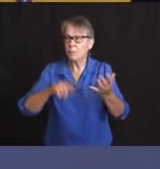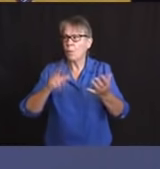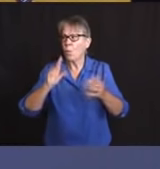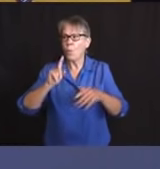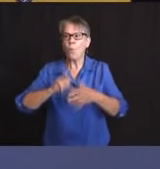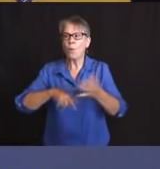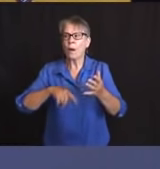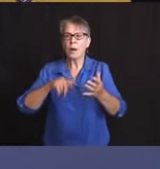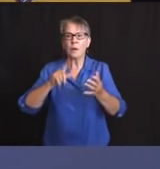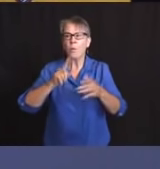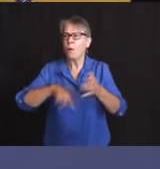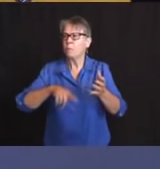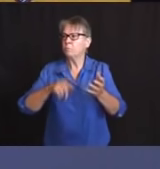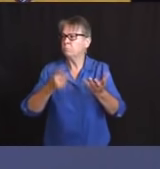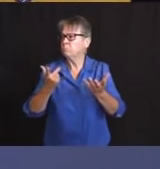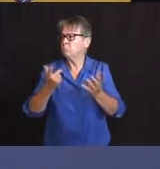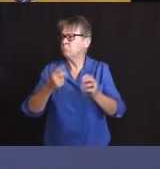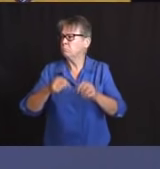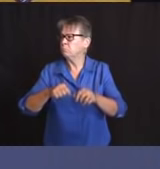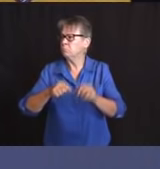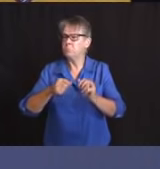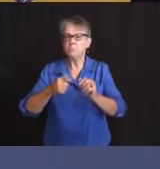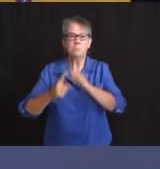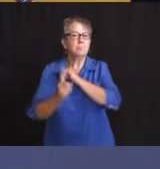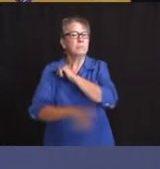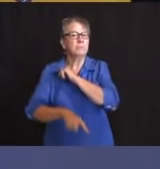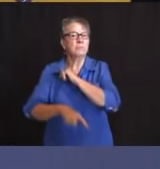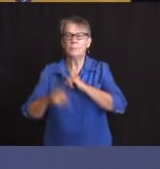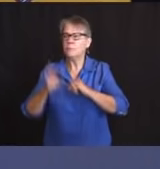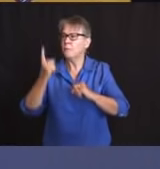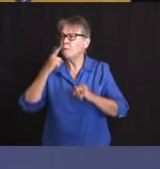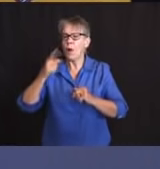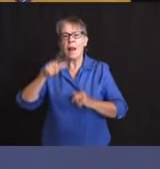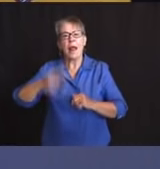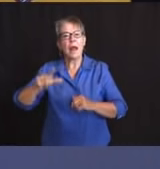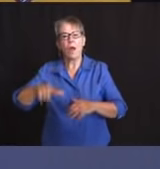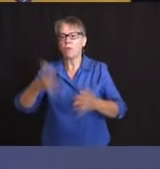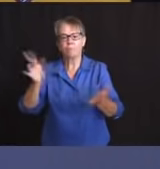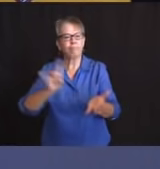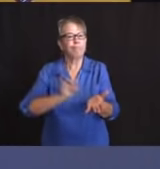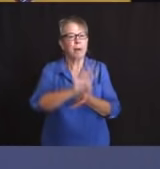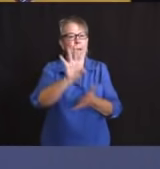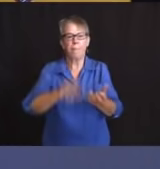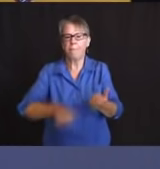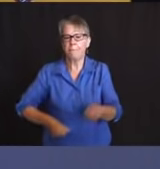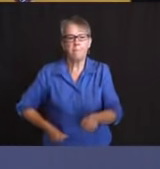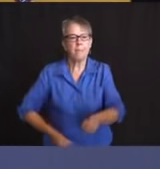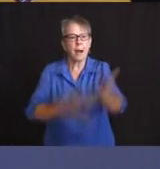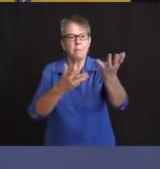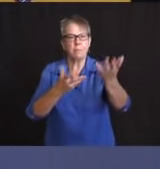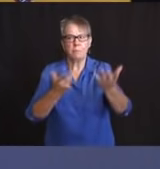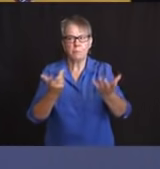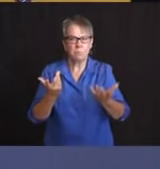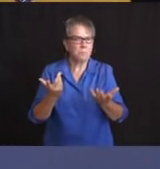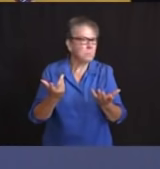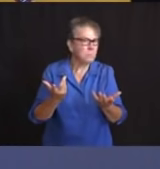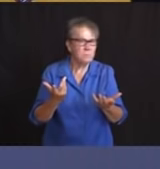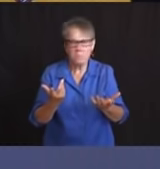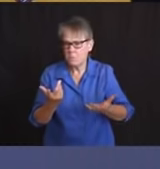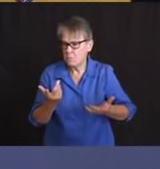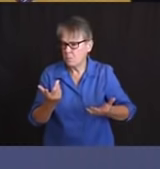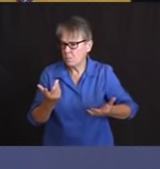Labs to governors this month. Has New Jersey been promised any of the 150 million tests so far? And if so, how do you plan to deploy